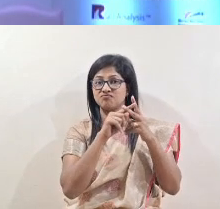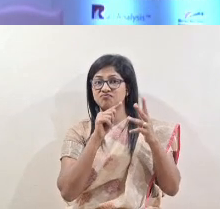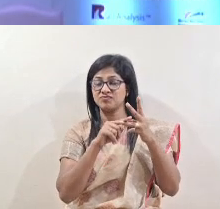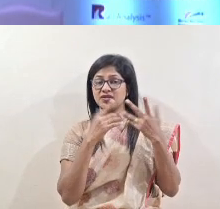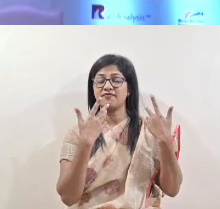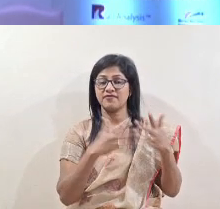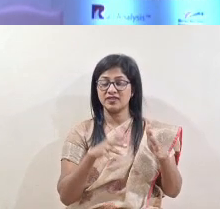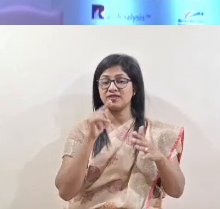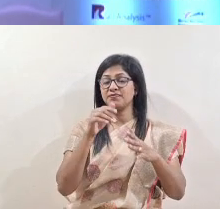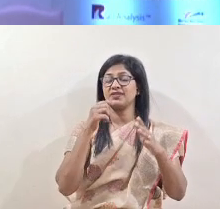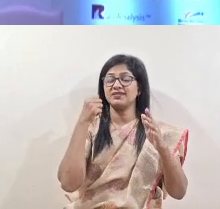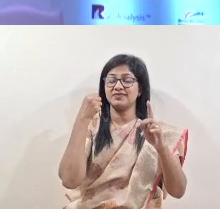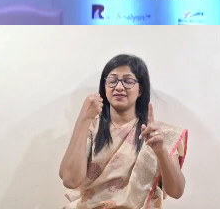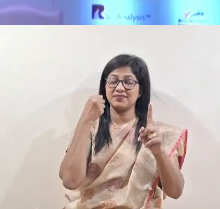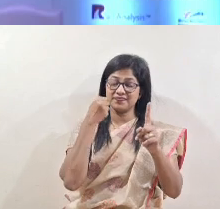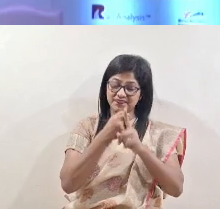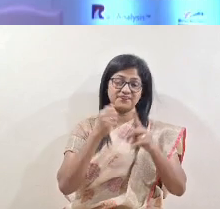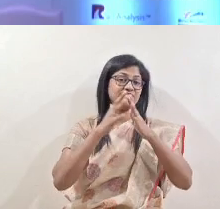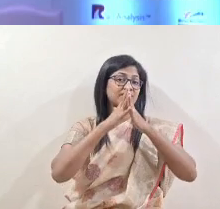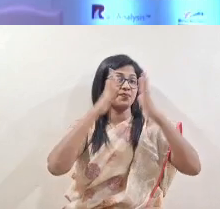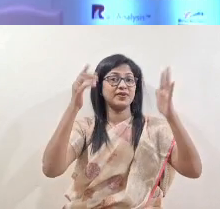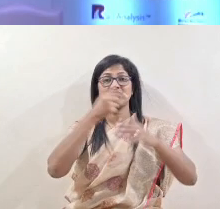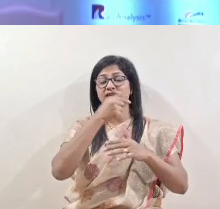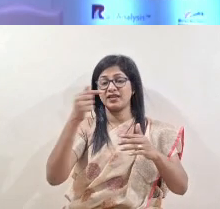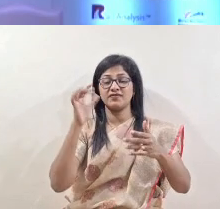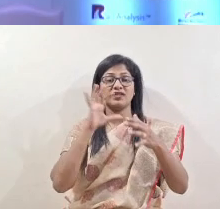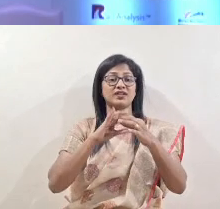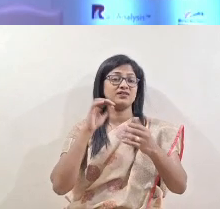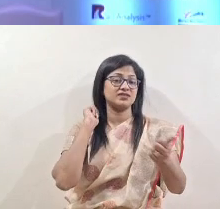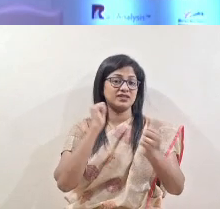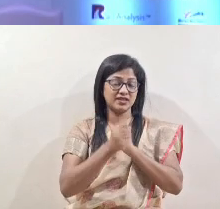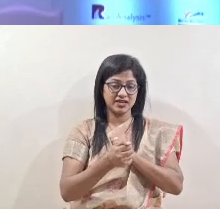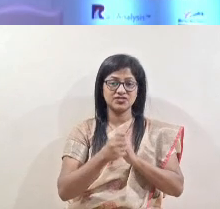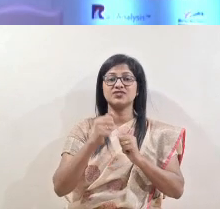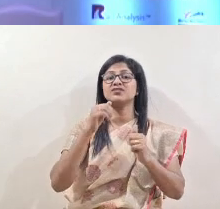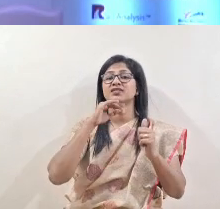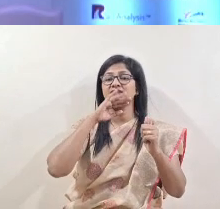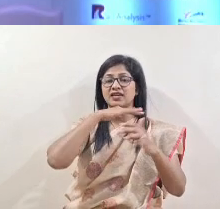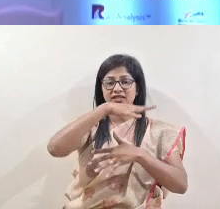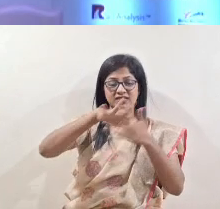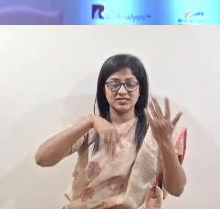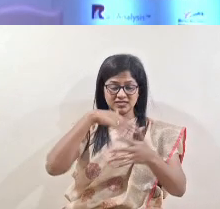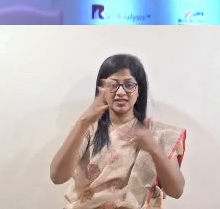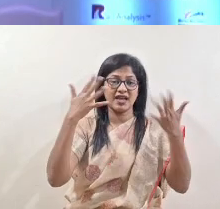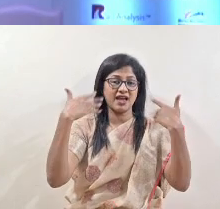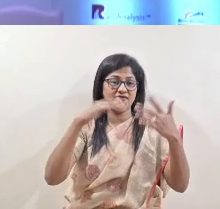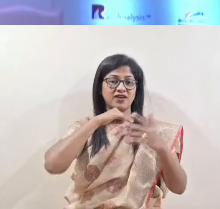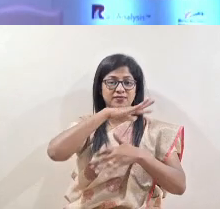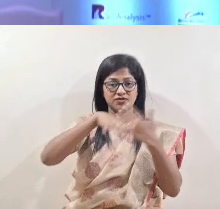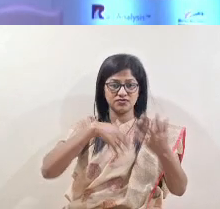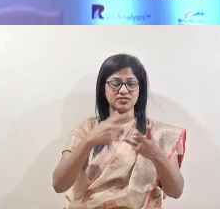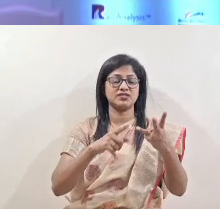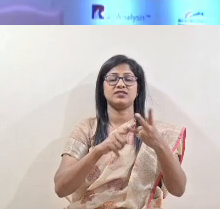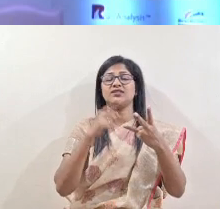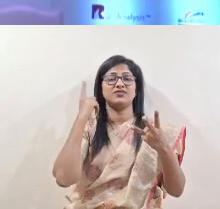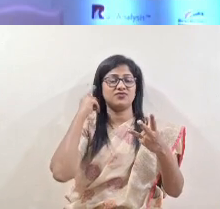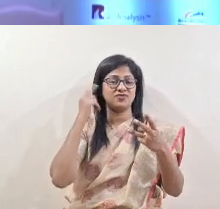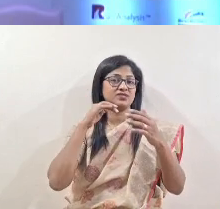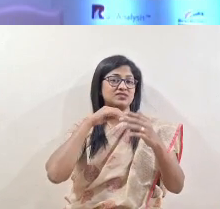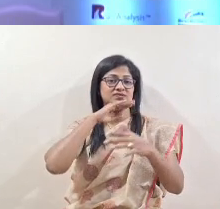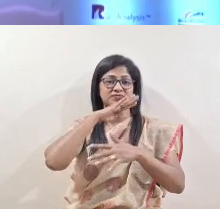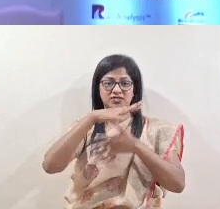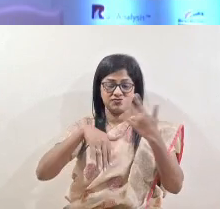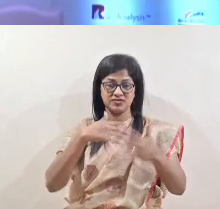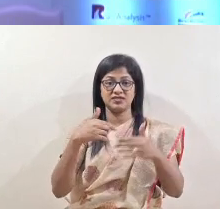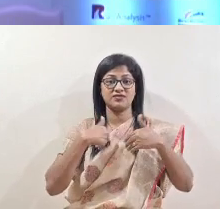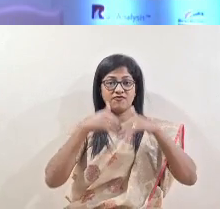major negative health impacts are the crashes, air pollution, and noise pollution. Our study will be focused towards the crashes